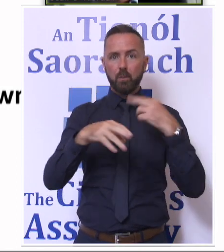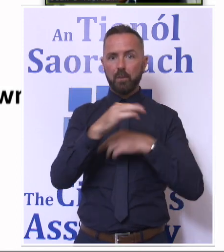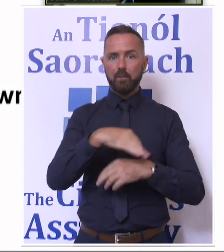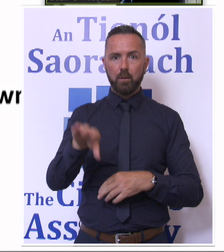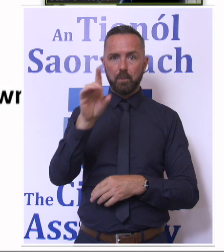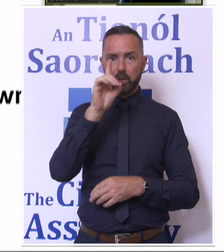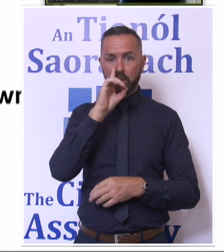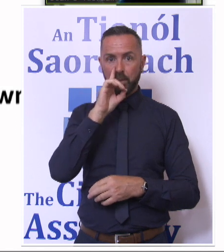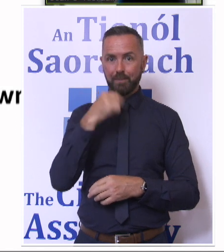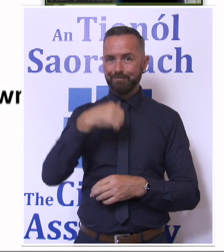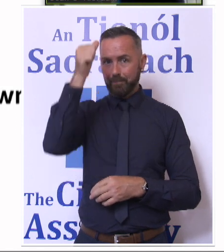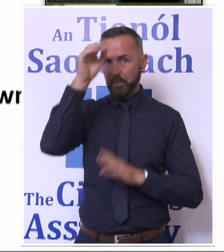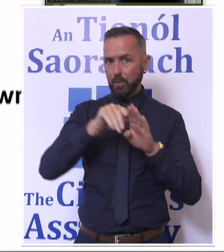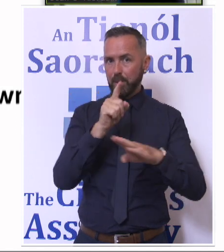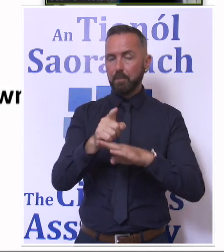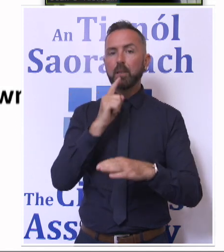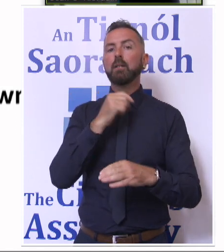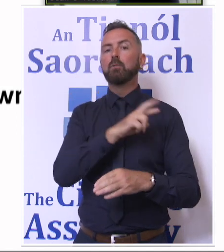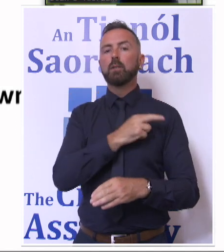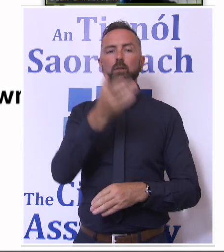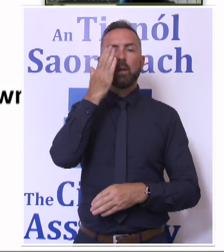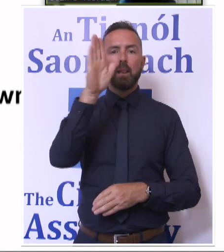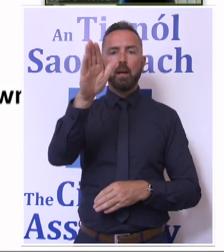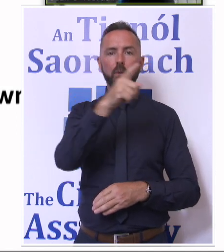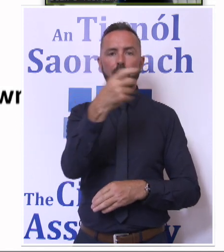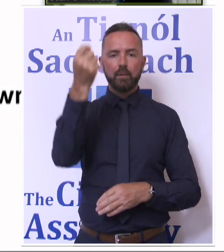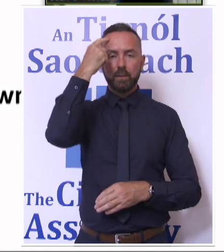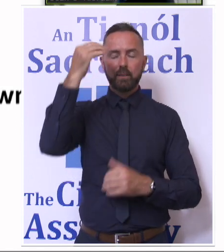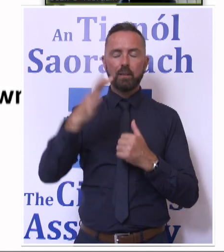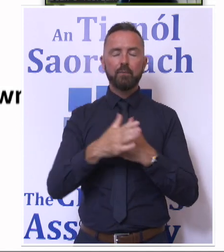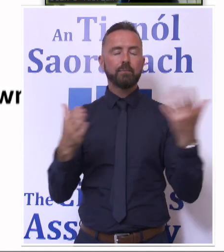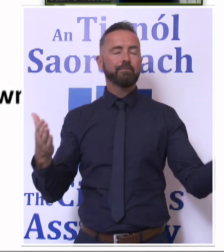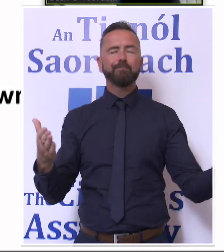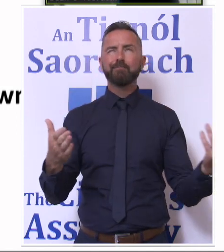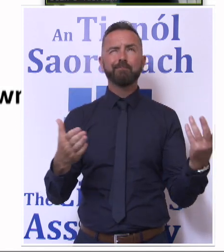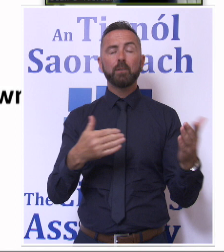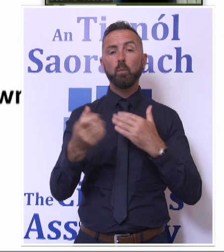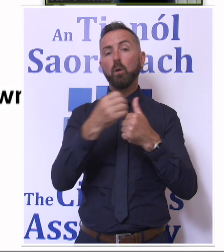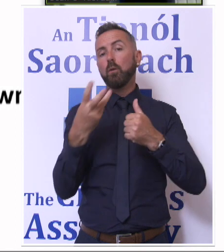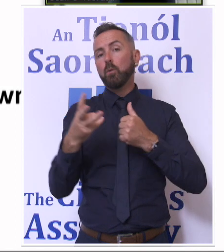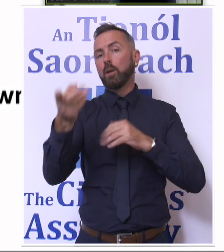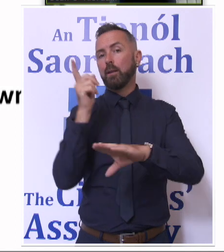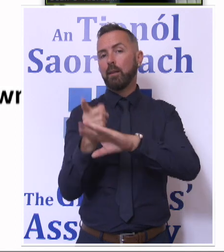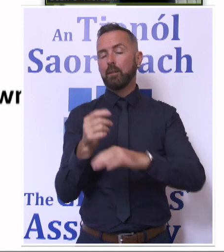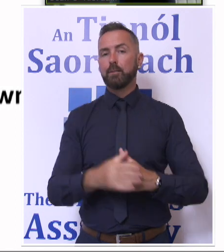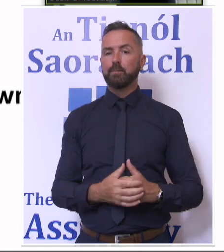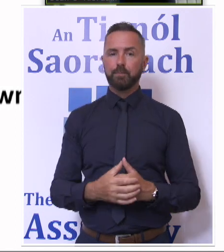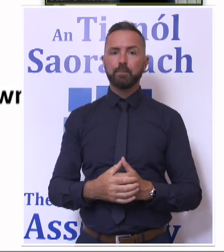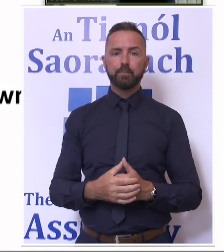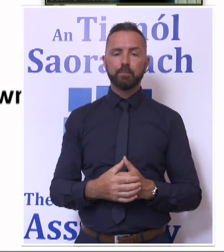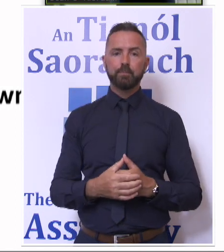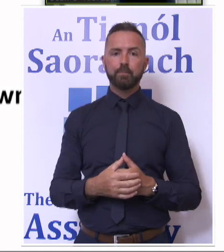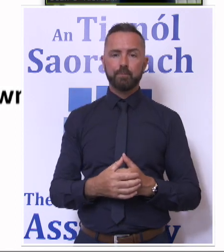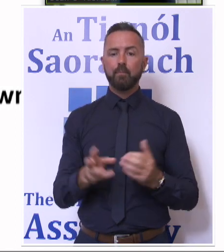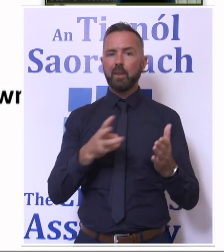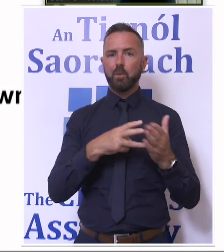very familiar with. And it's simply to allow us to try and get a sense of what alternatives are out there for us when